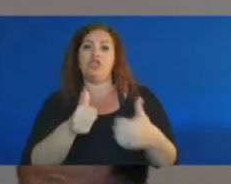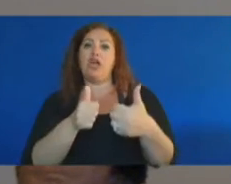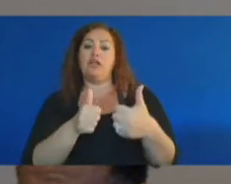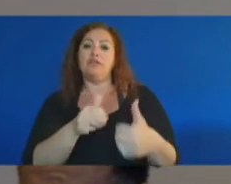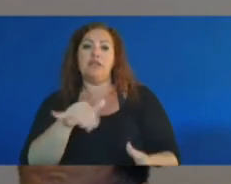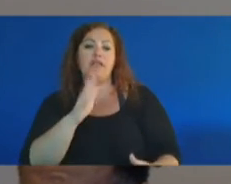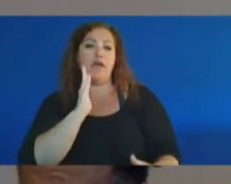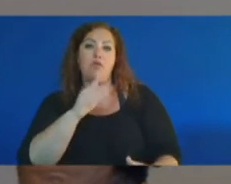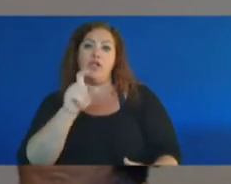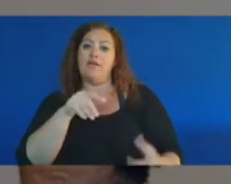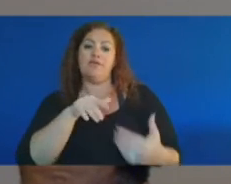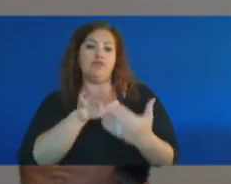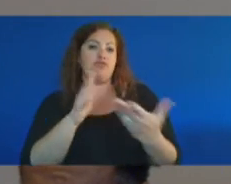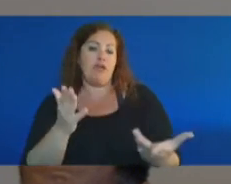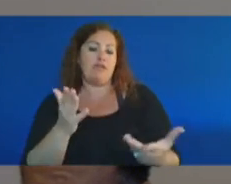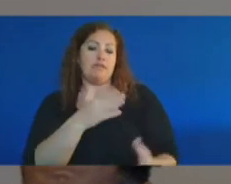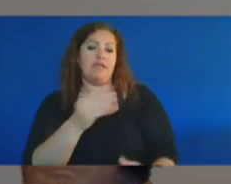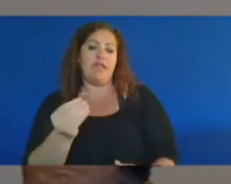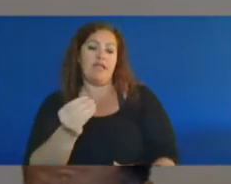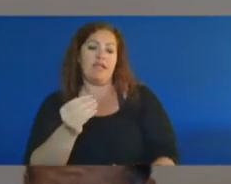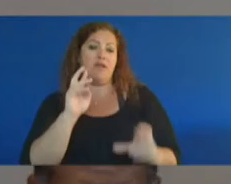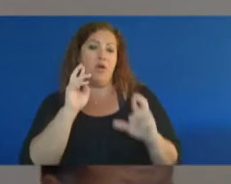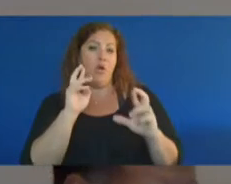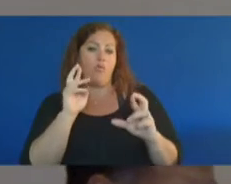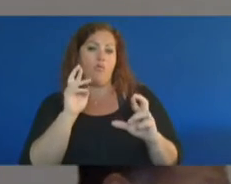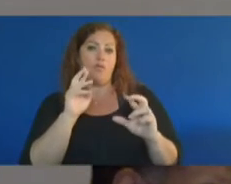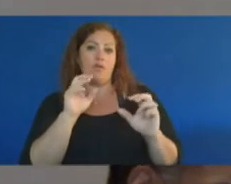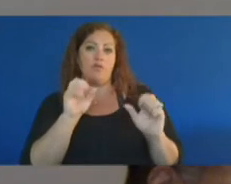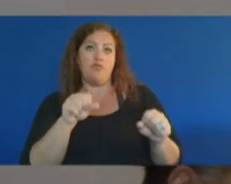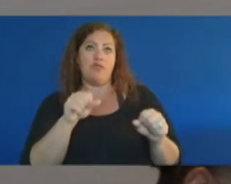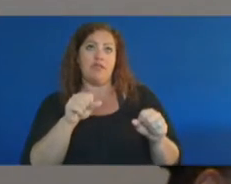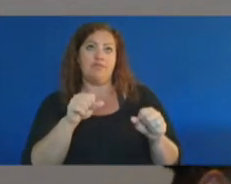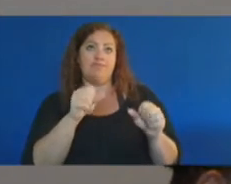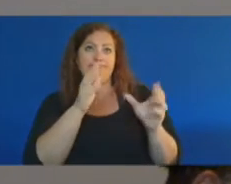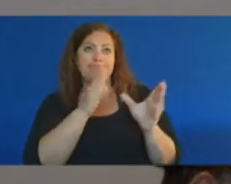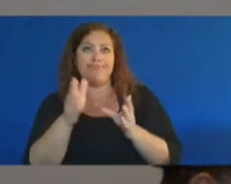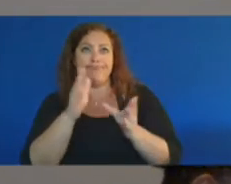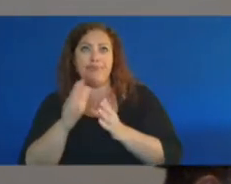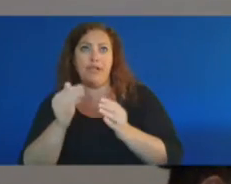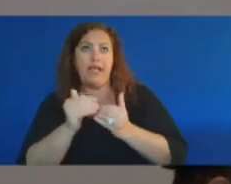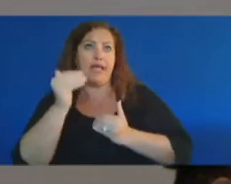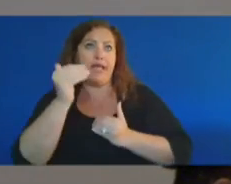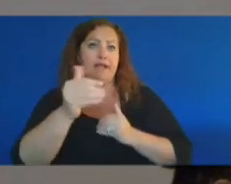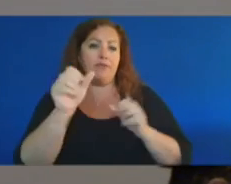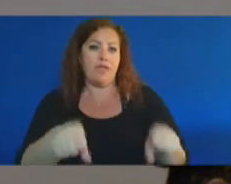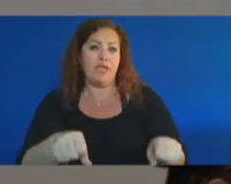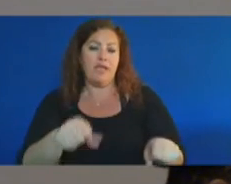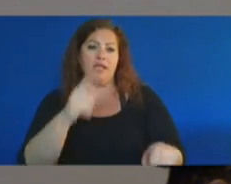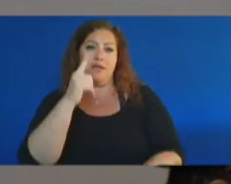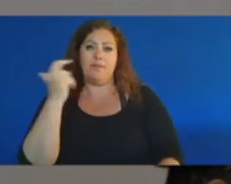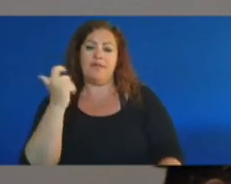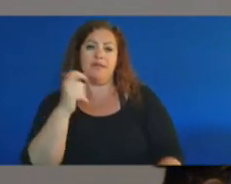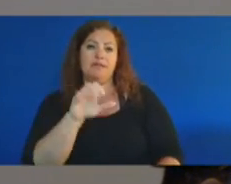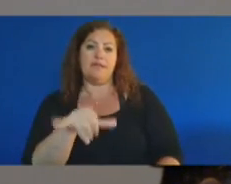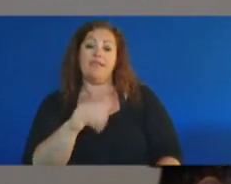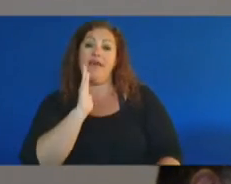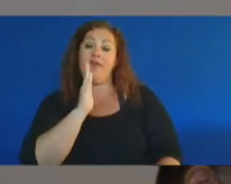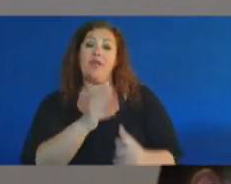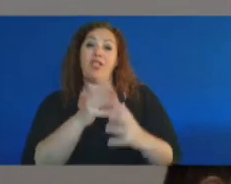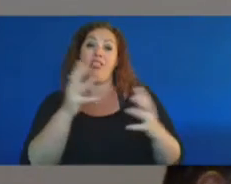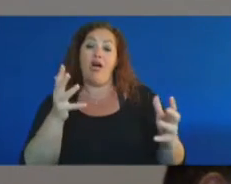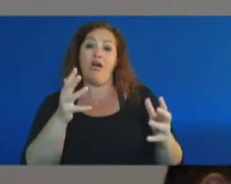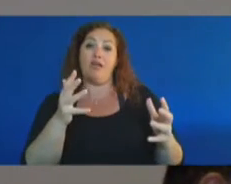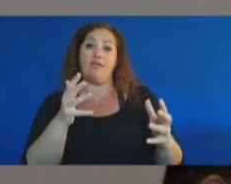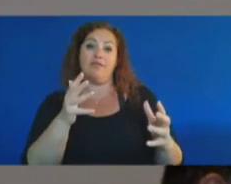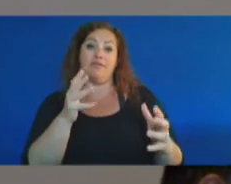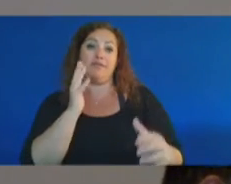to address and hopefully get out in front of um because that will bring a significant amount of trips